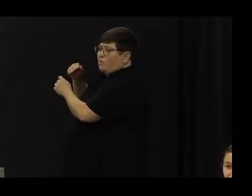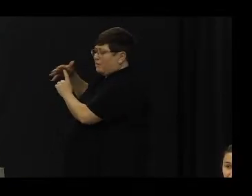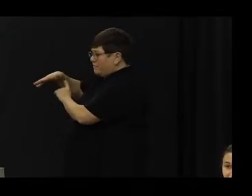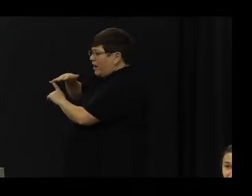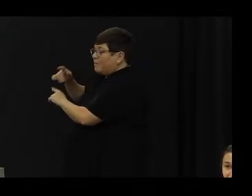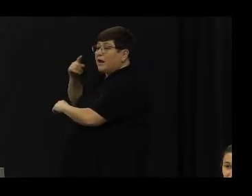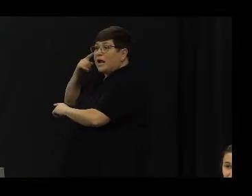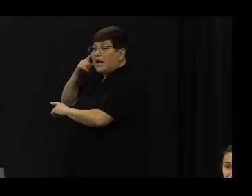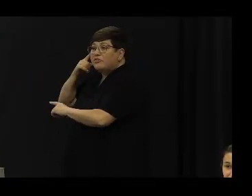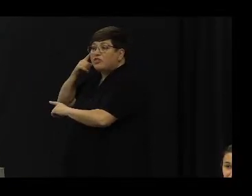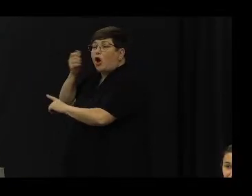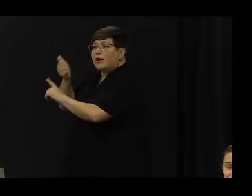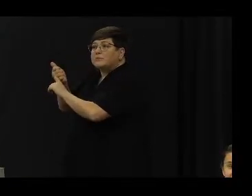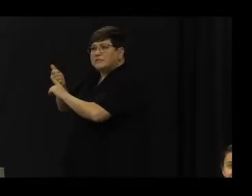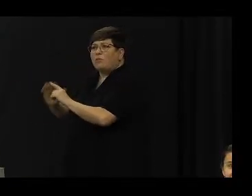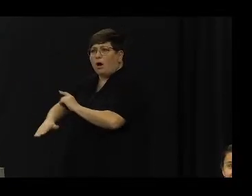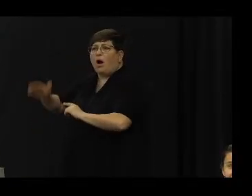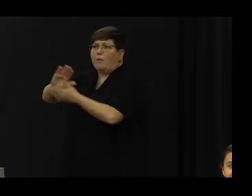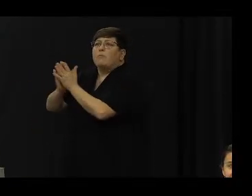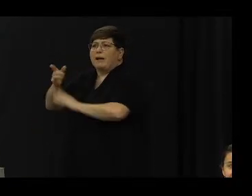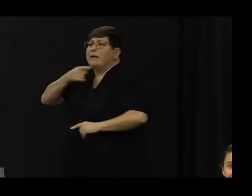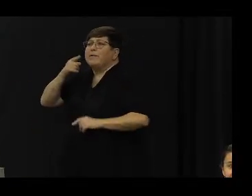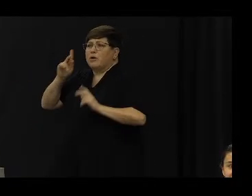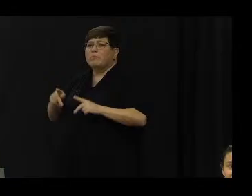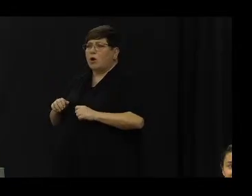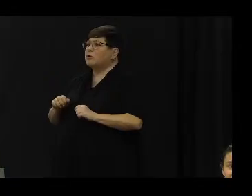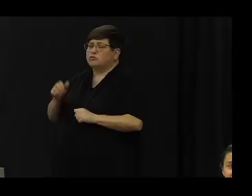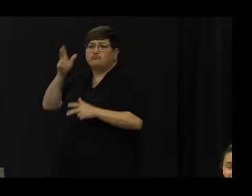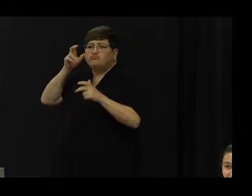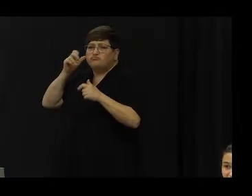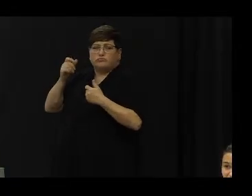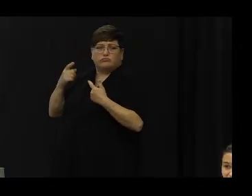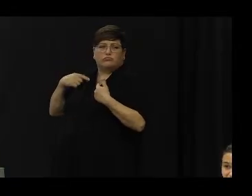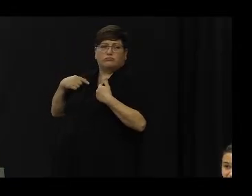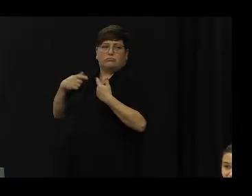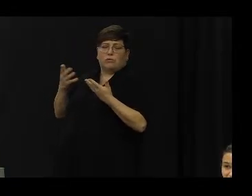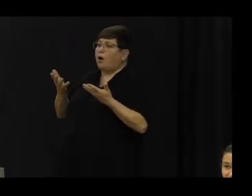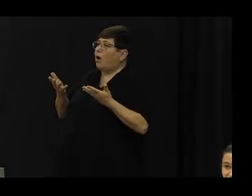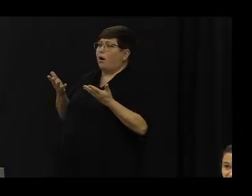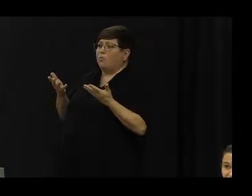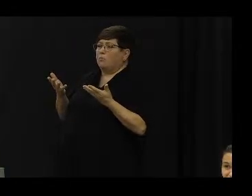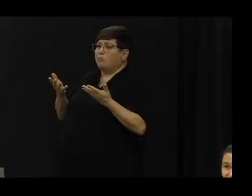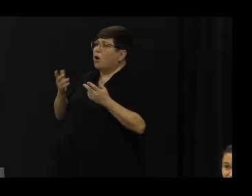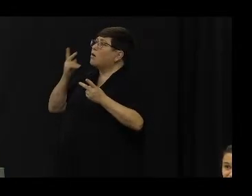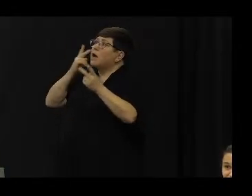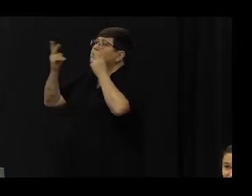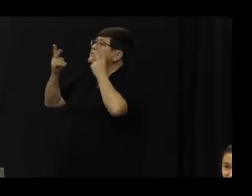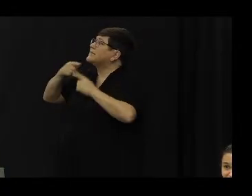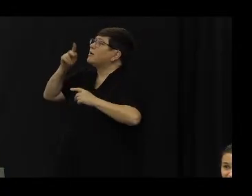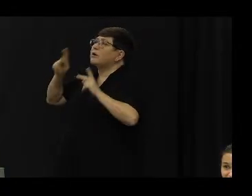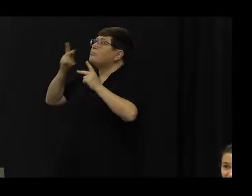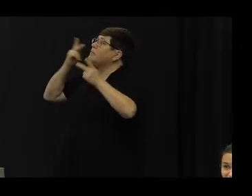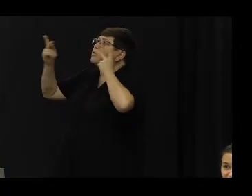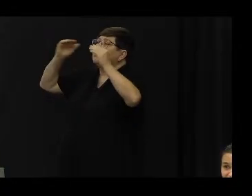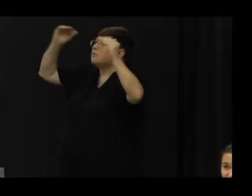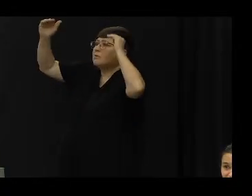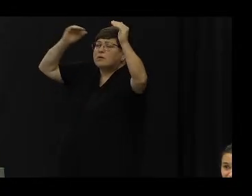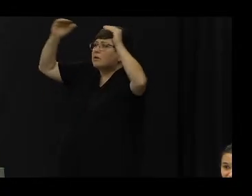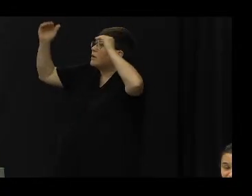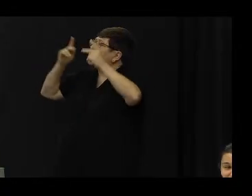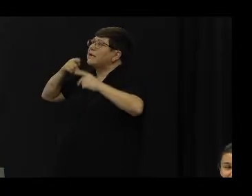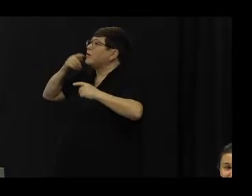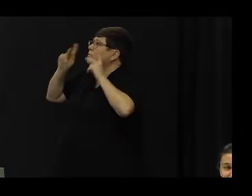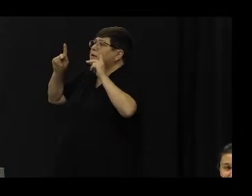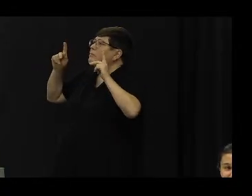grew up, he would be hearing, because all he saw were hearing men. And then he came